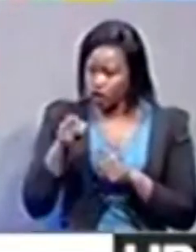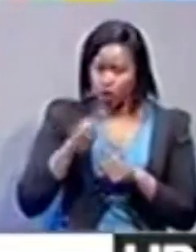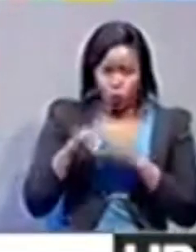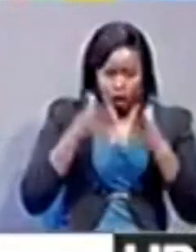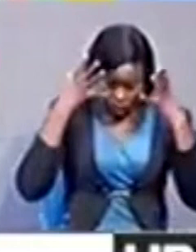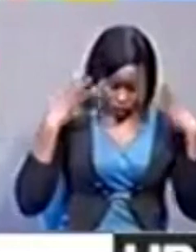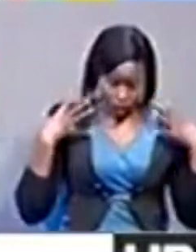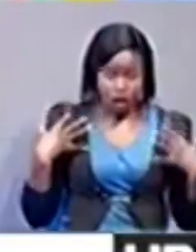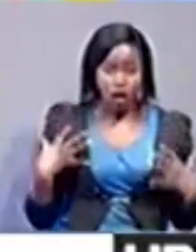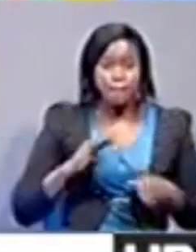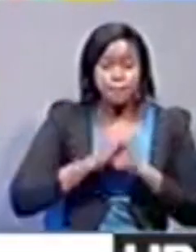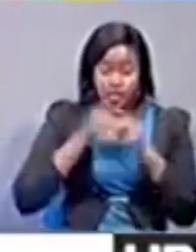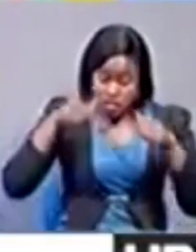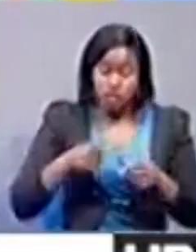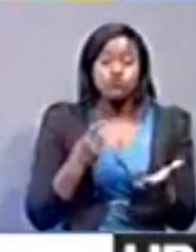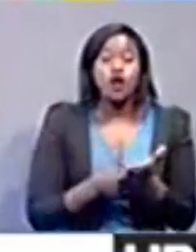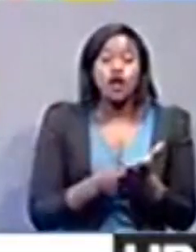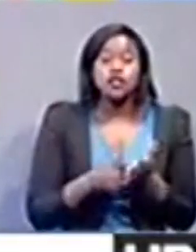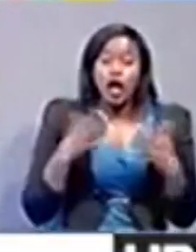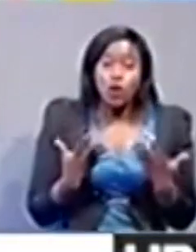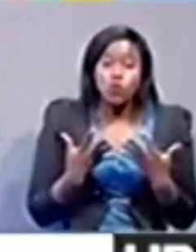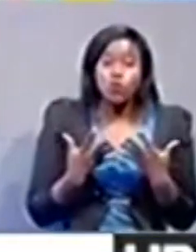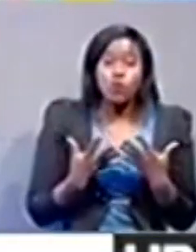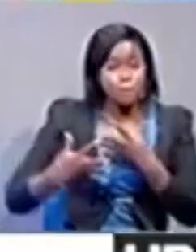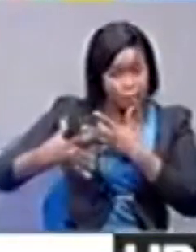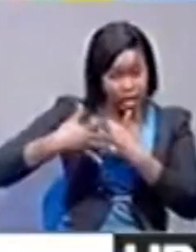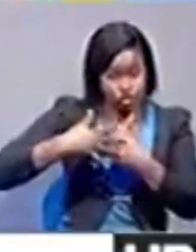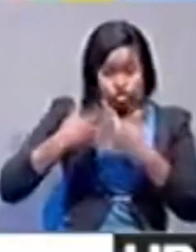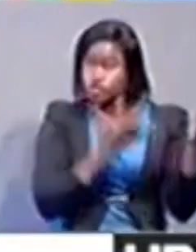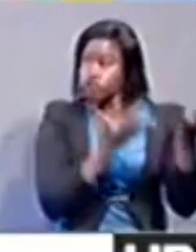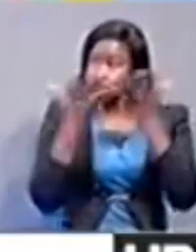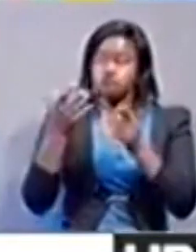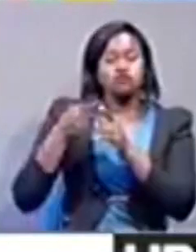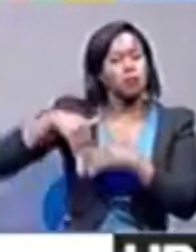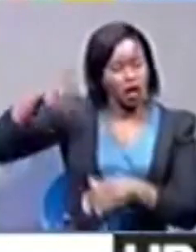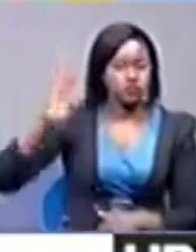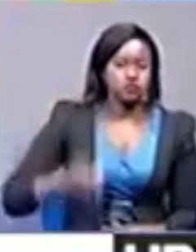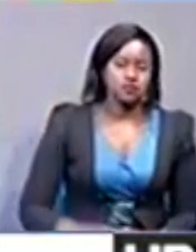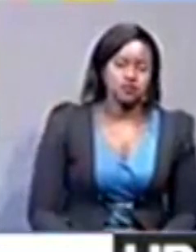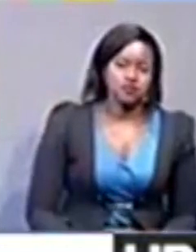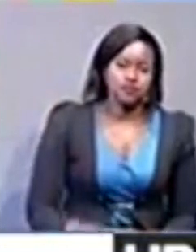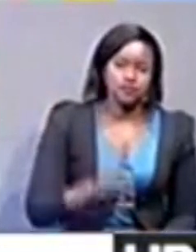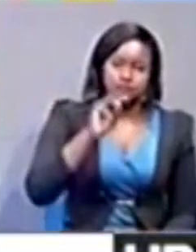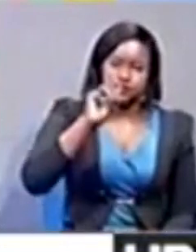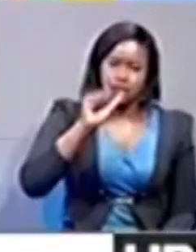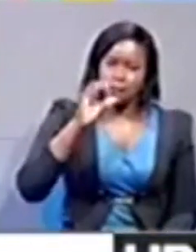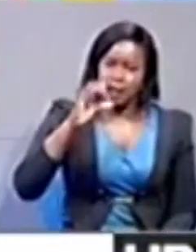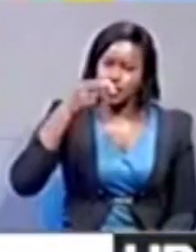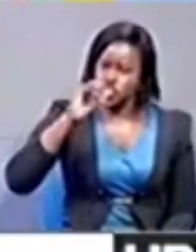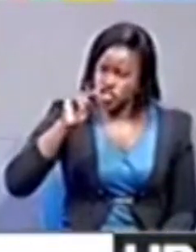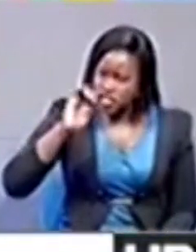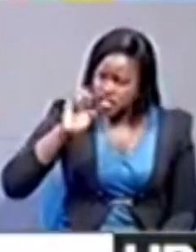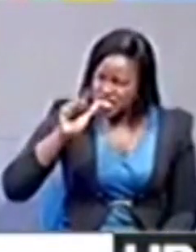here. By what? By machines imported, machinery. You import the machinery so that you make the things